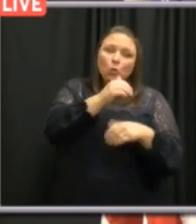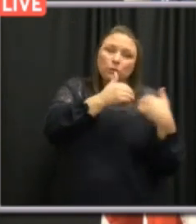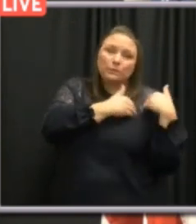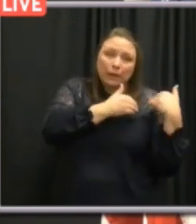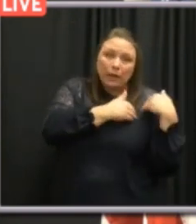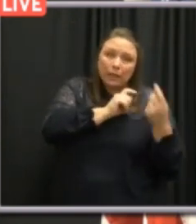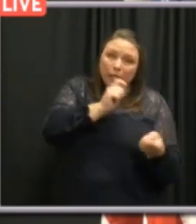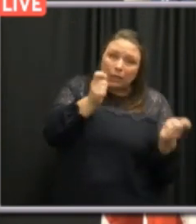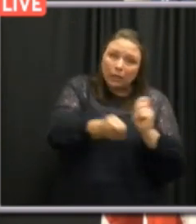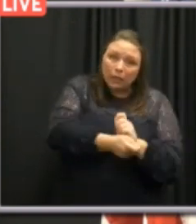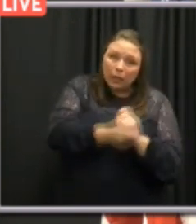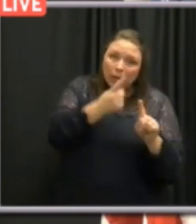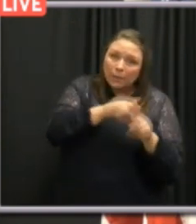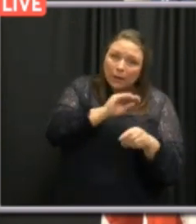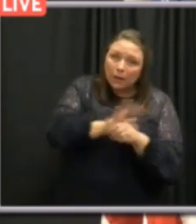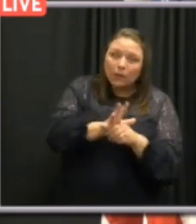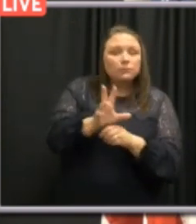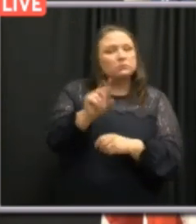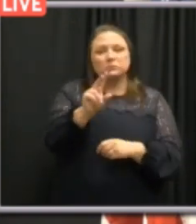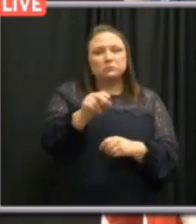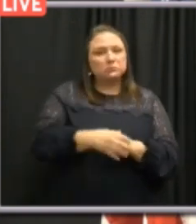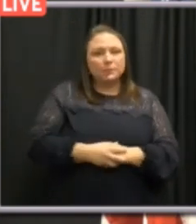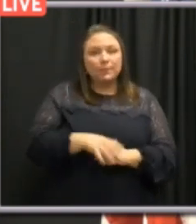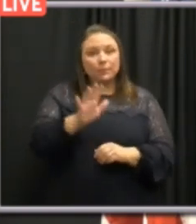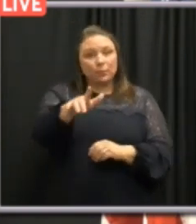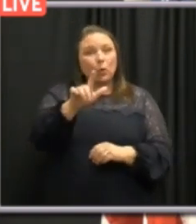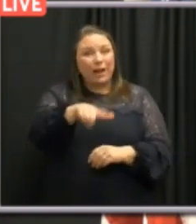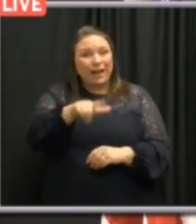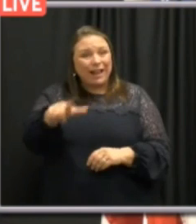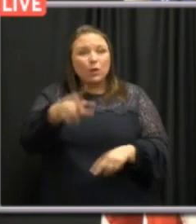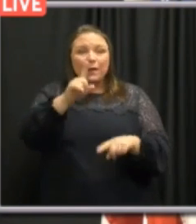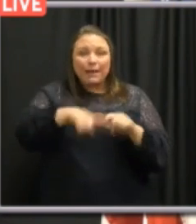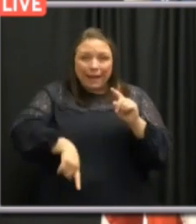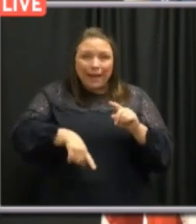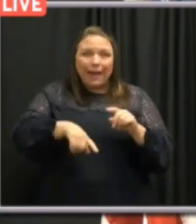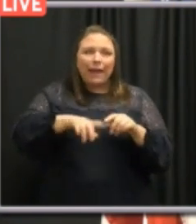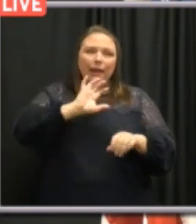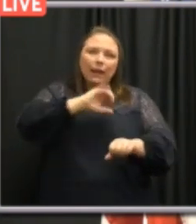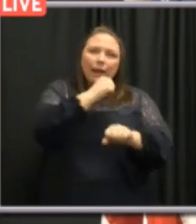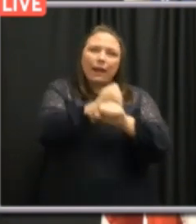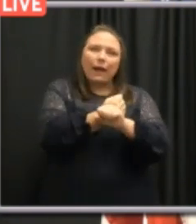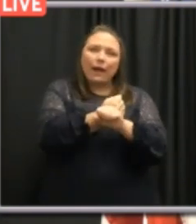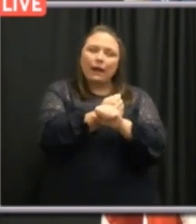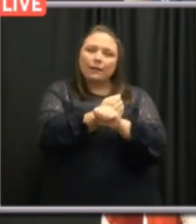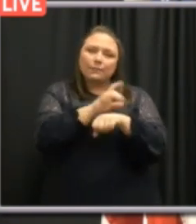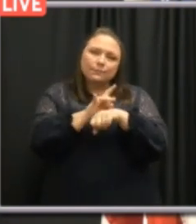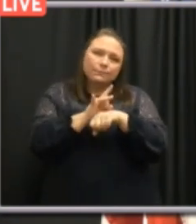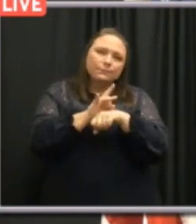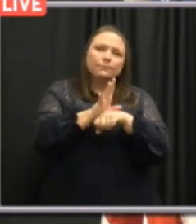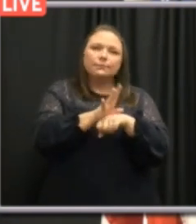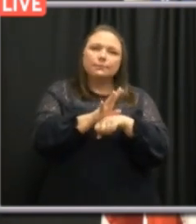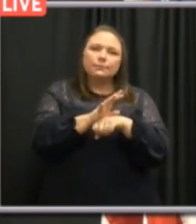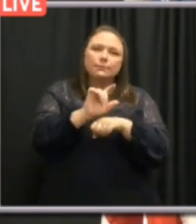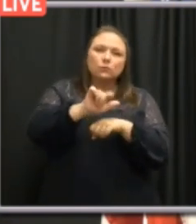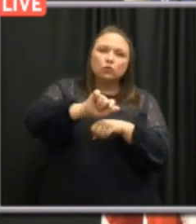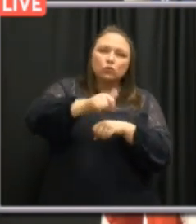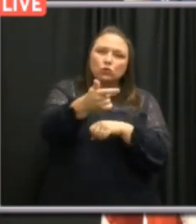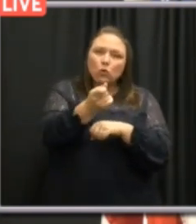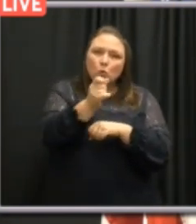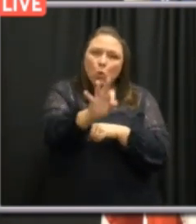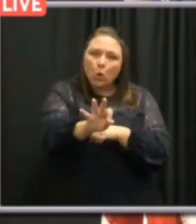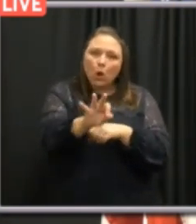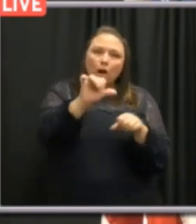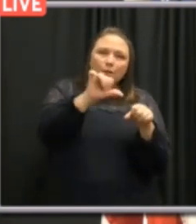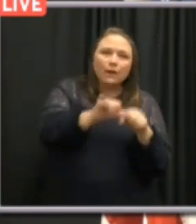of COVID-19. Your landlord cannot legally lock you out of your home, turn off your utilities,